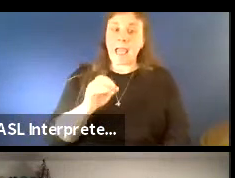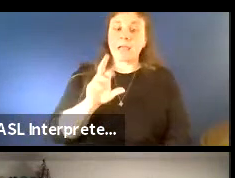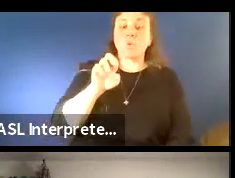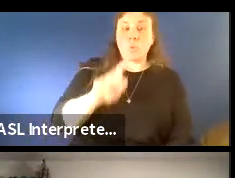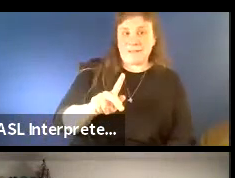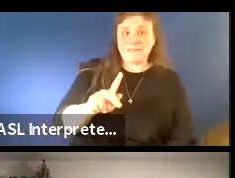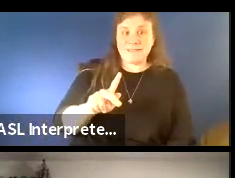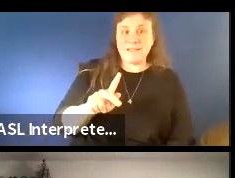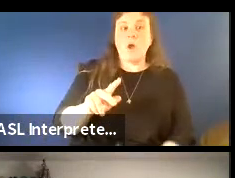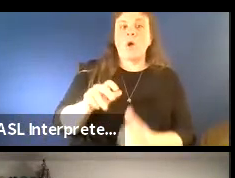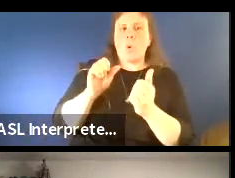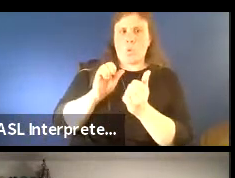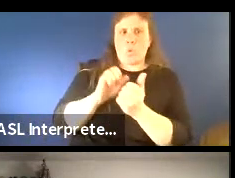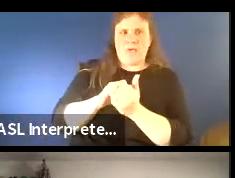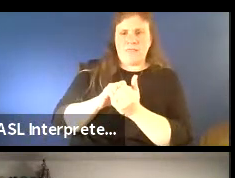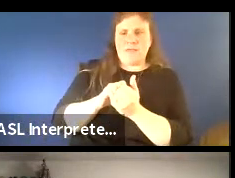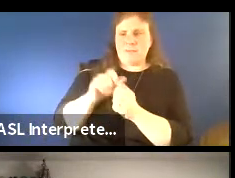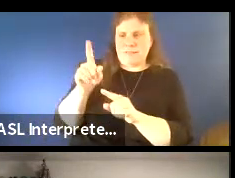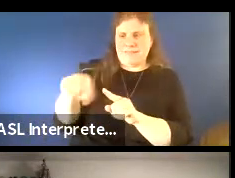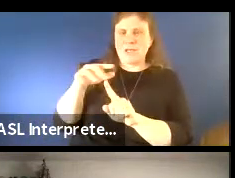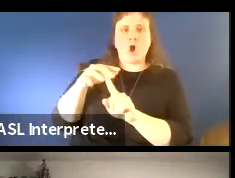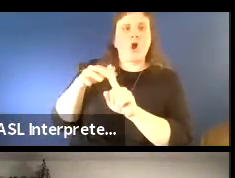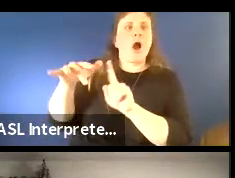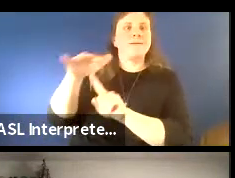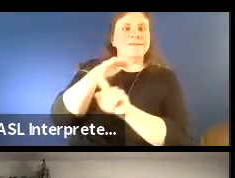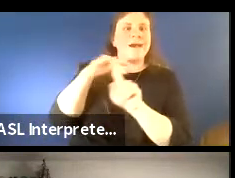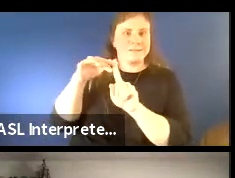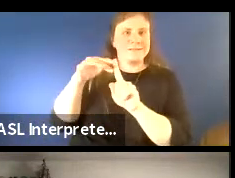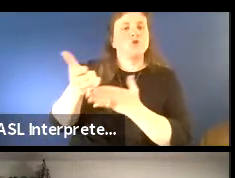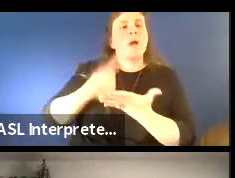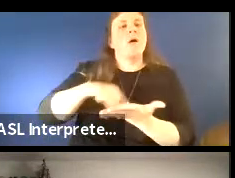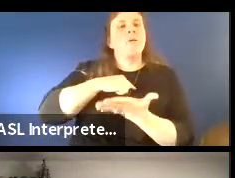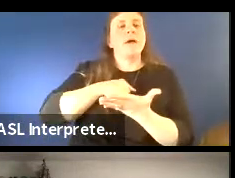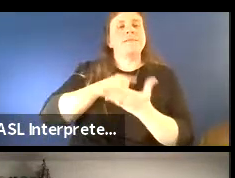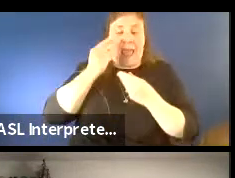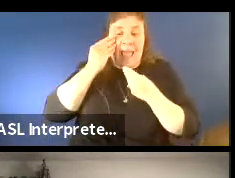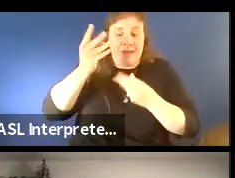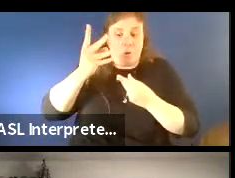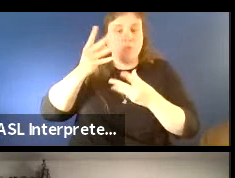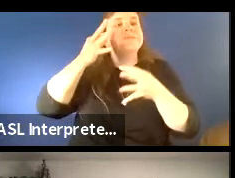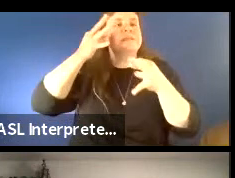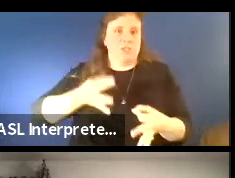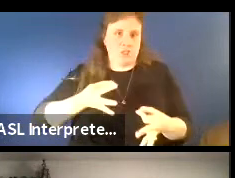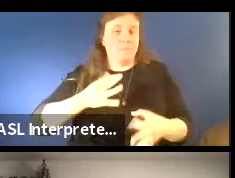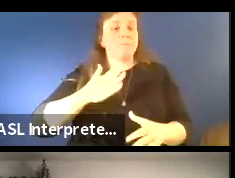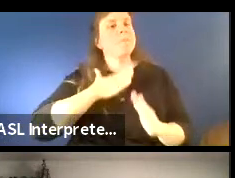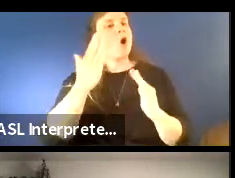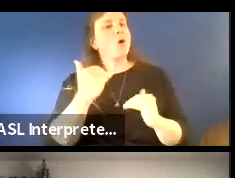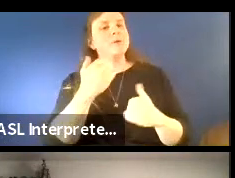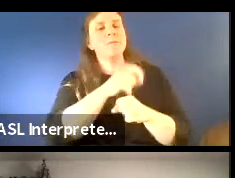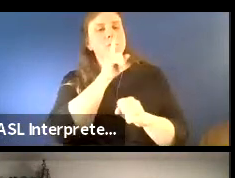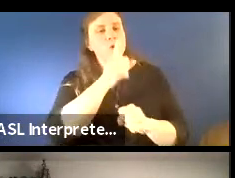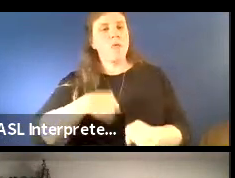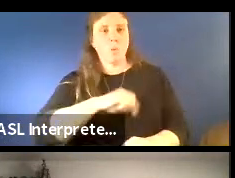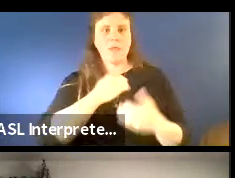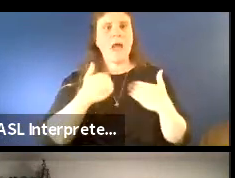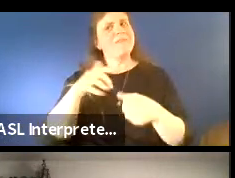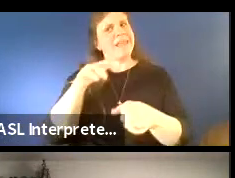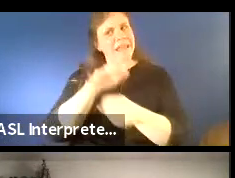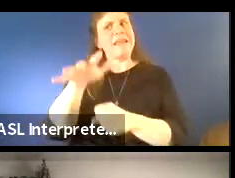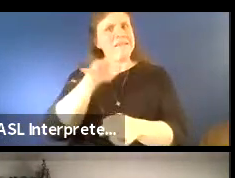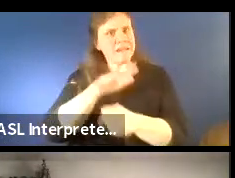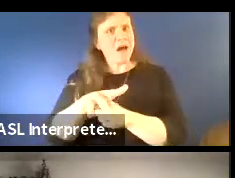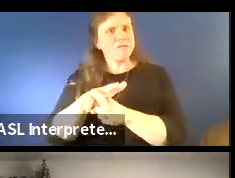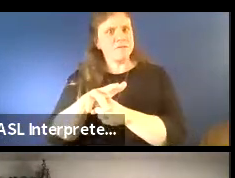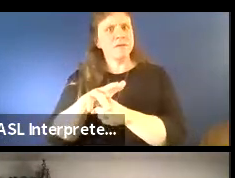informed decision. So my hope is that it won't take too long for us to ensure that we have reasonably robust information available on this.